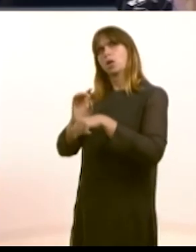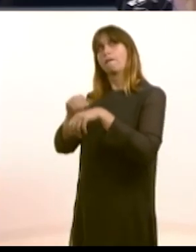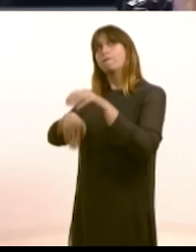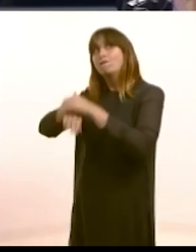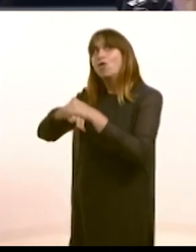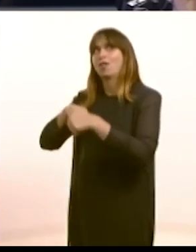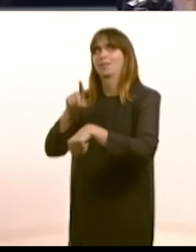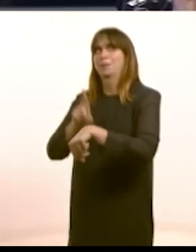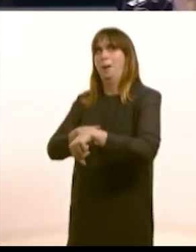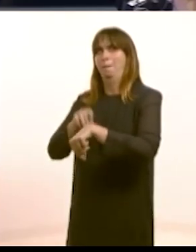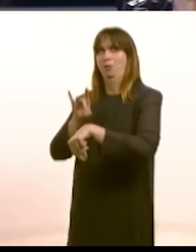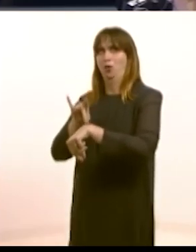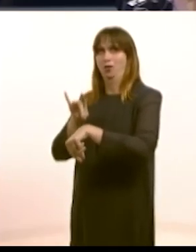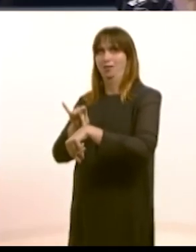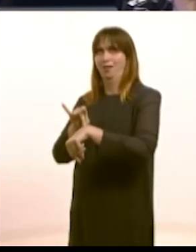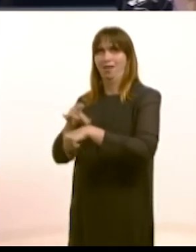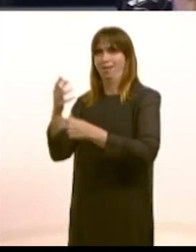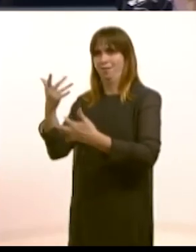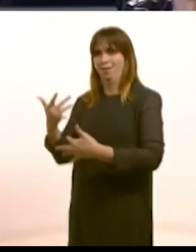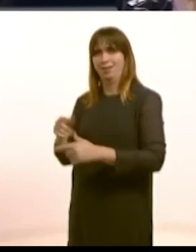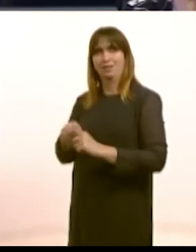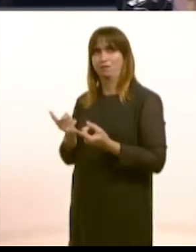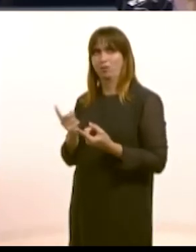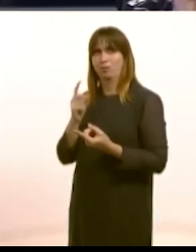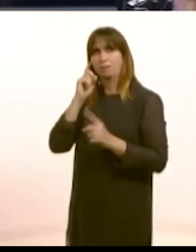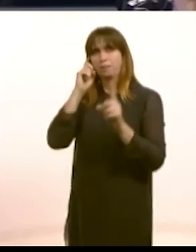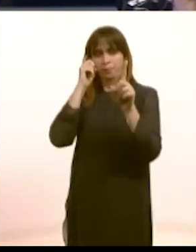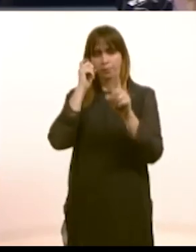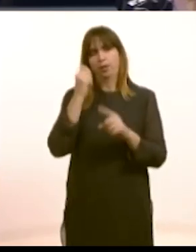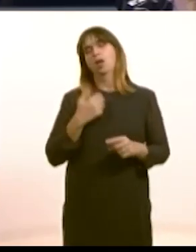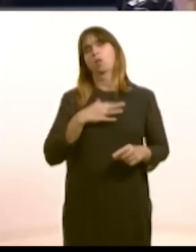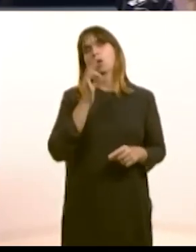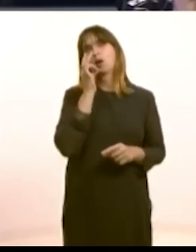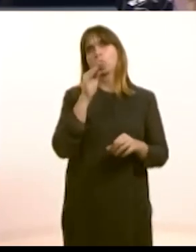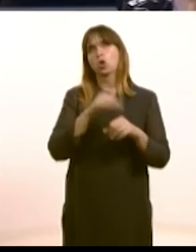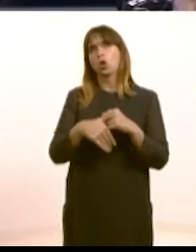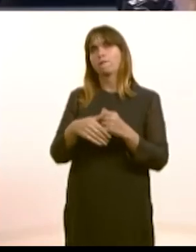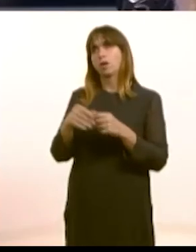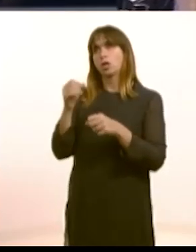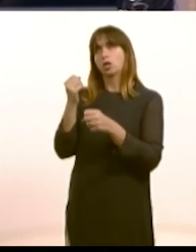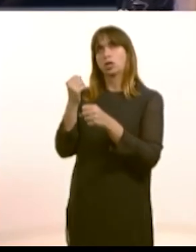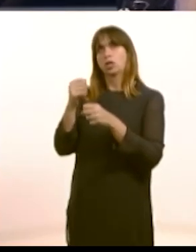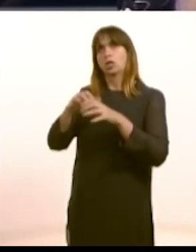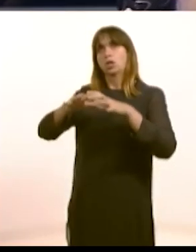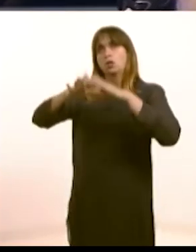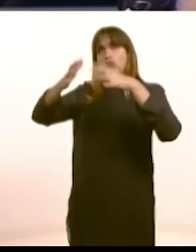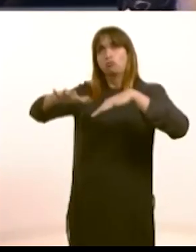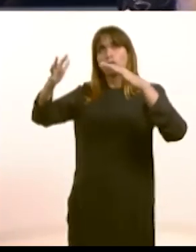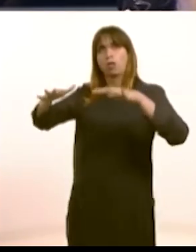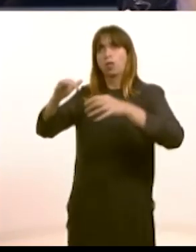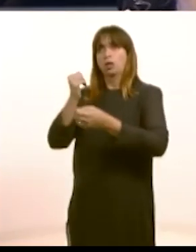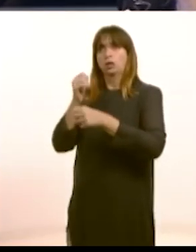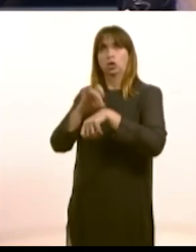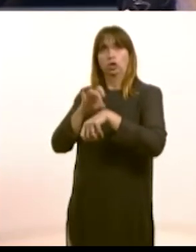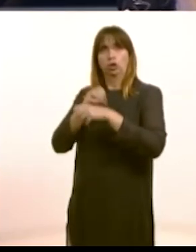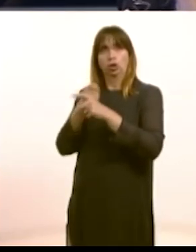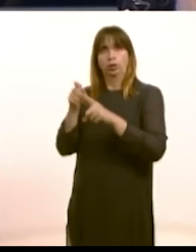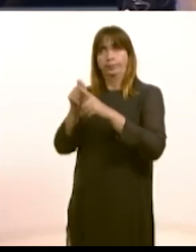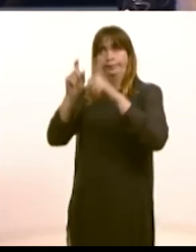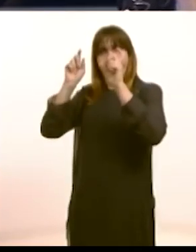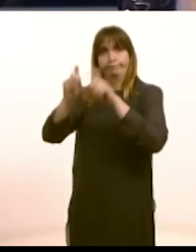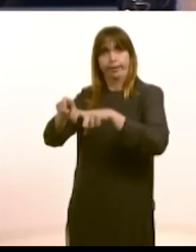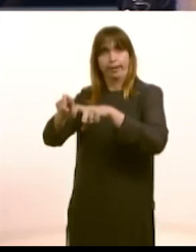full-time equivalents. But the question I wanted to ask you is, one of the problems with the recruitment of GPs in rural areas is lack